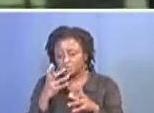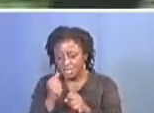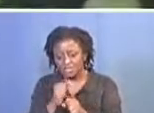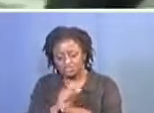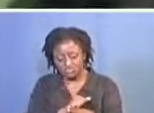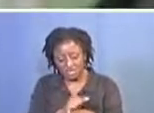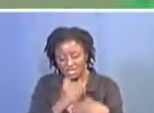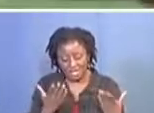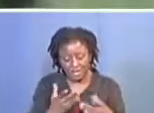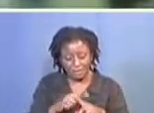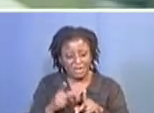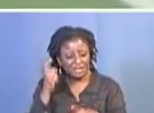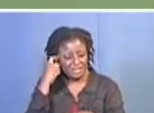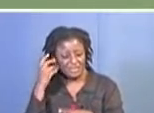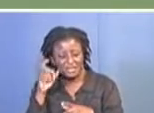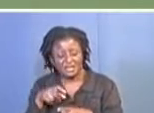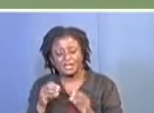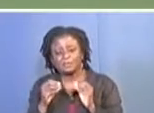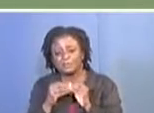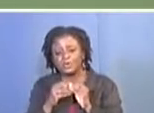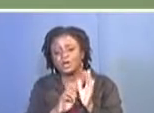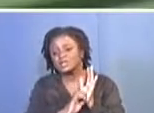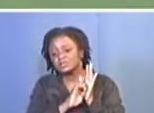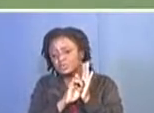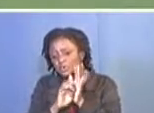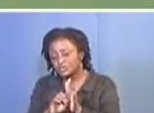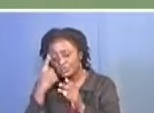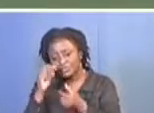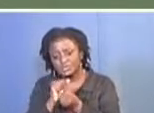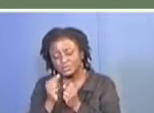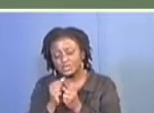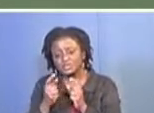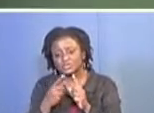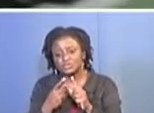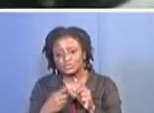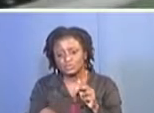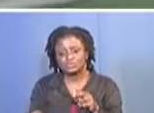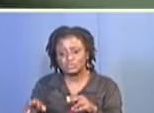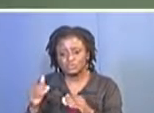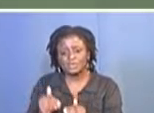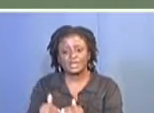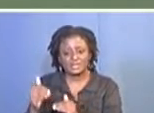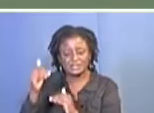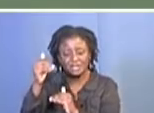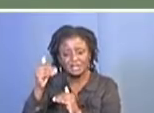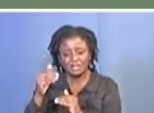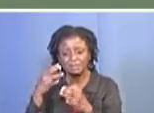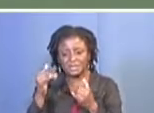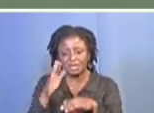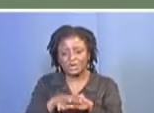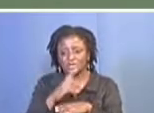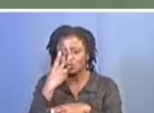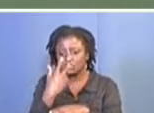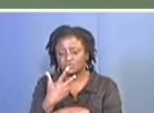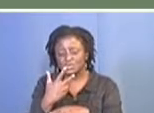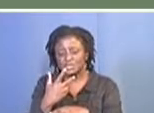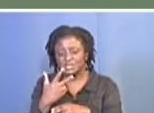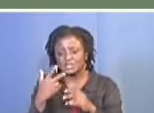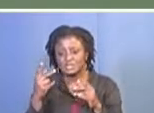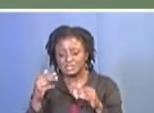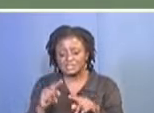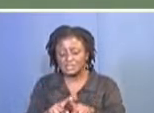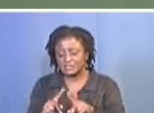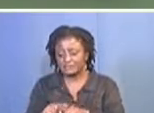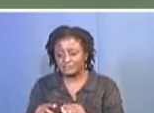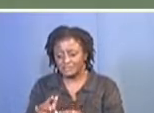here, but I think they need a little bit more exposure for the sport to really take off. Played on 3 different surfaces, tennis tests one's fitness